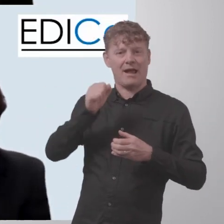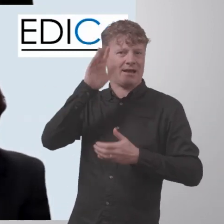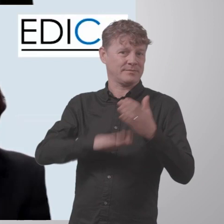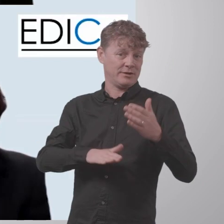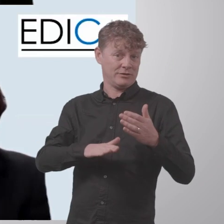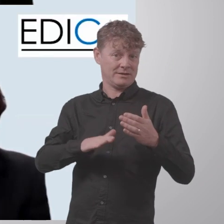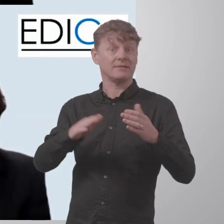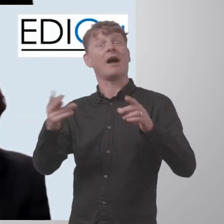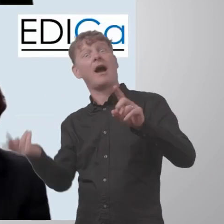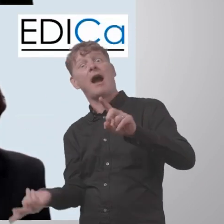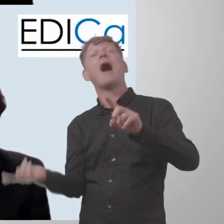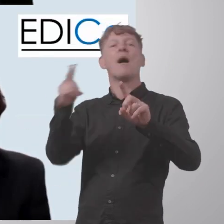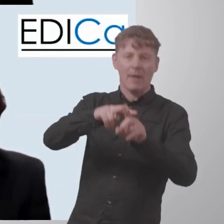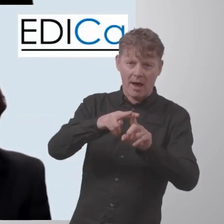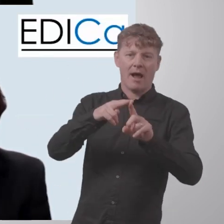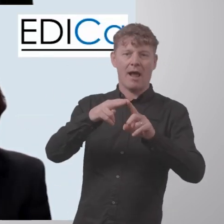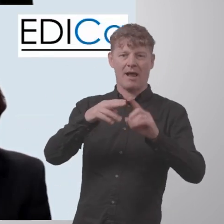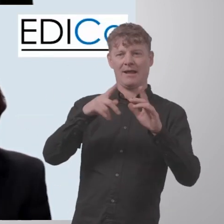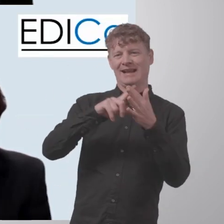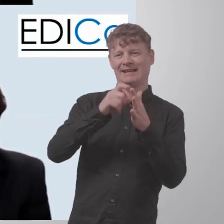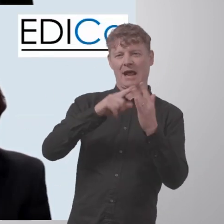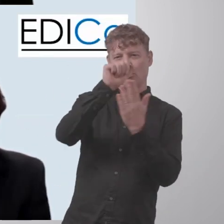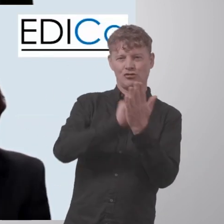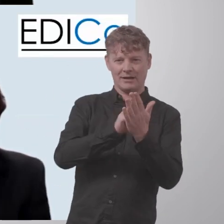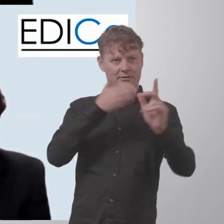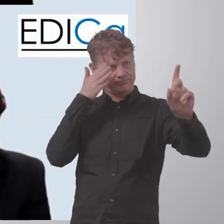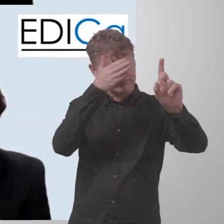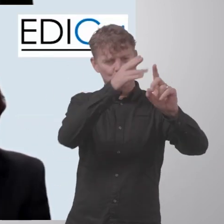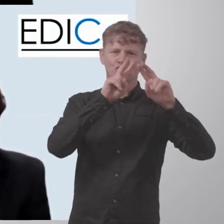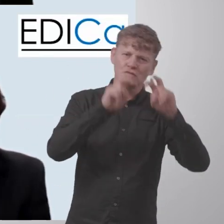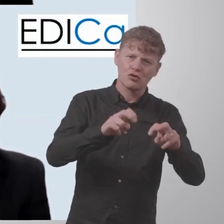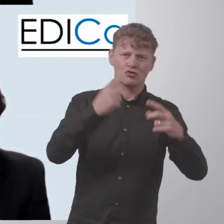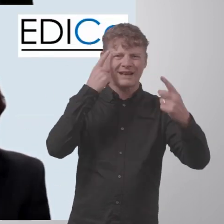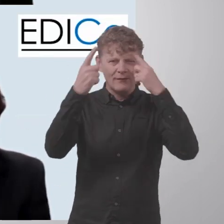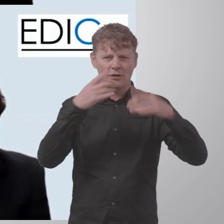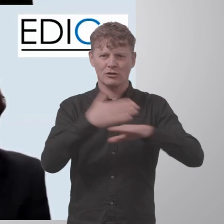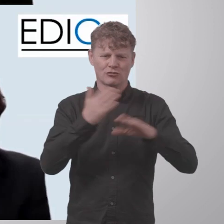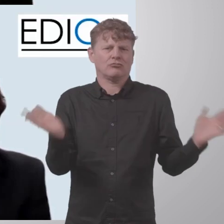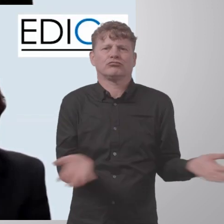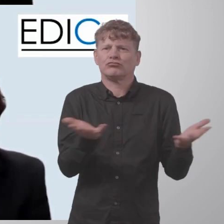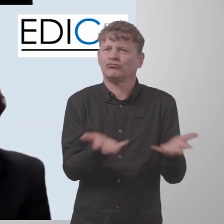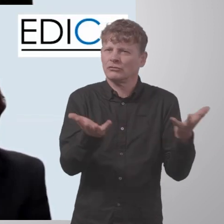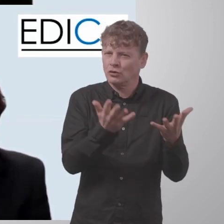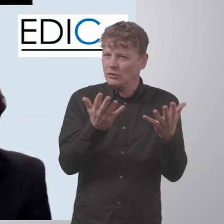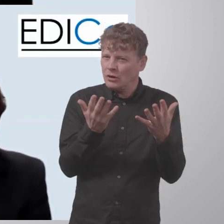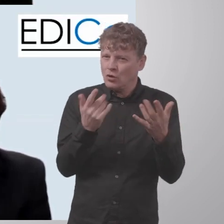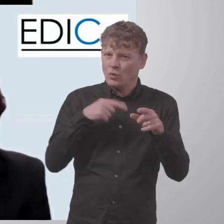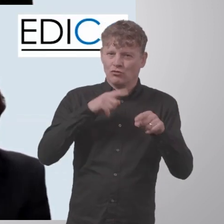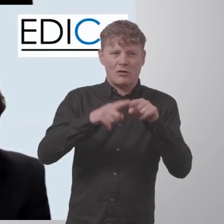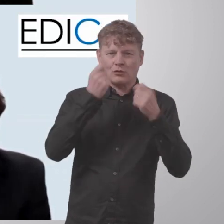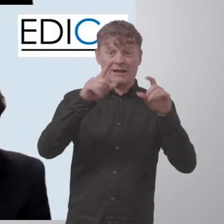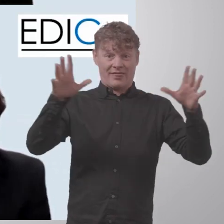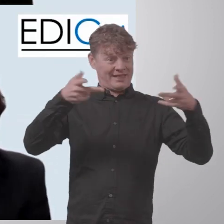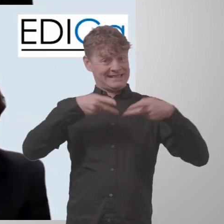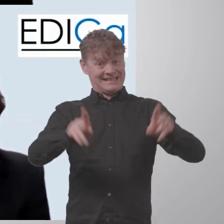EDI agenda in research and innovation careers, to try and understand how we could make the systems in which we all work within and